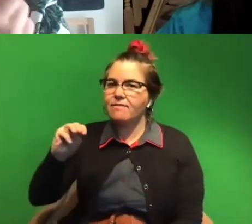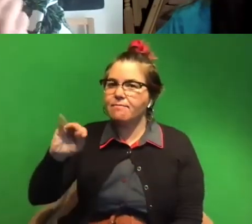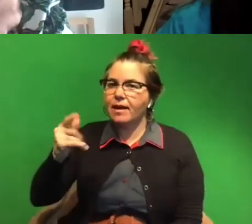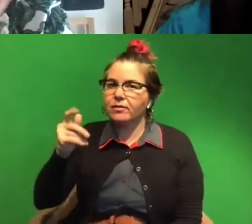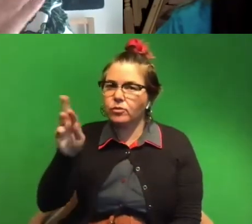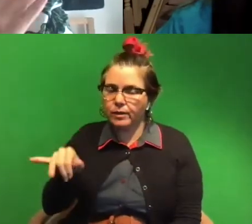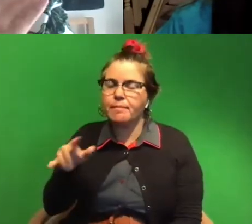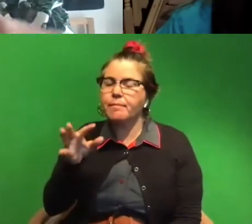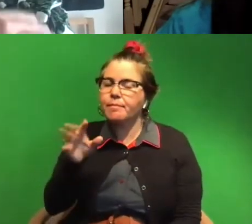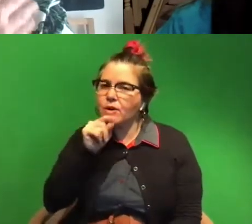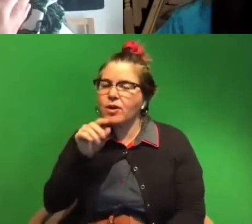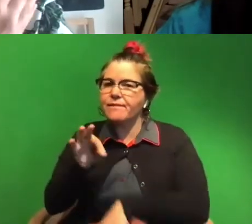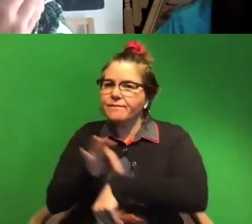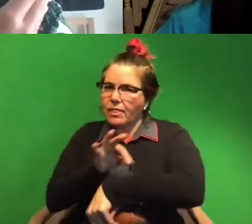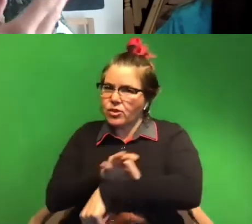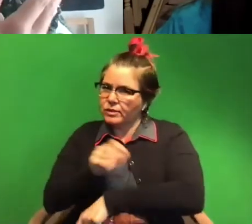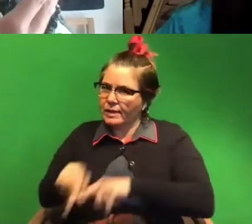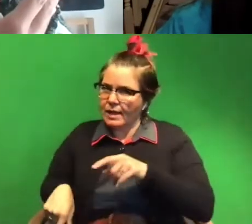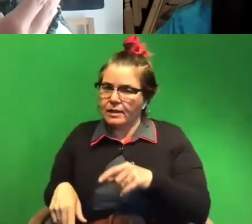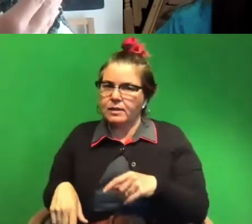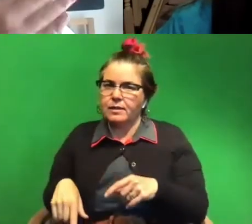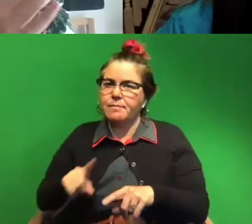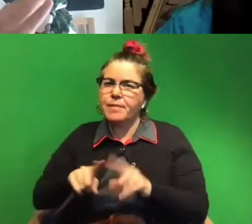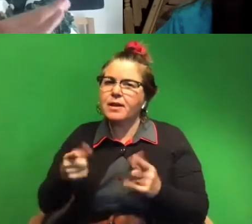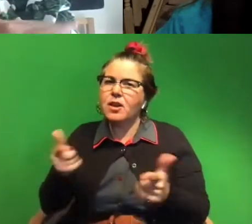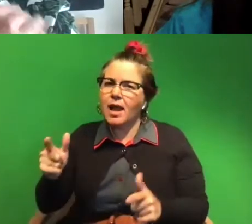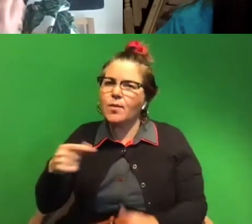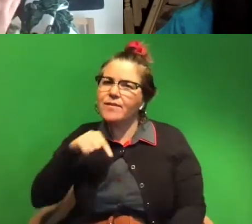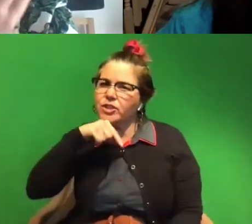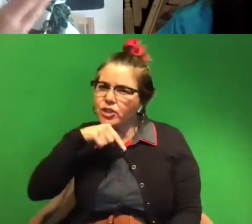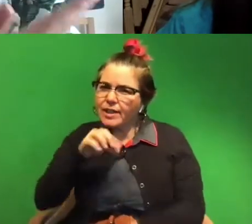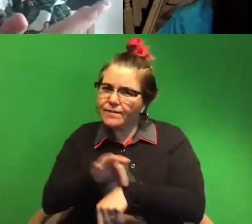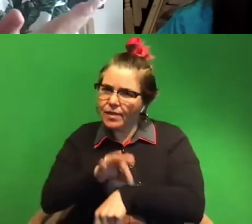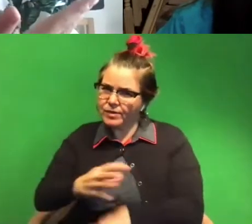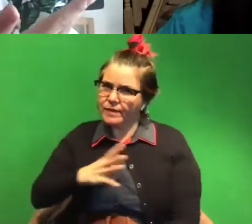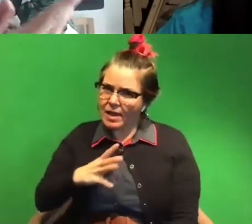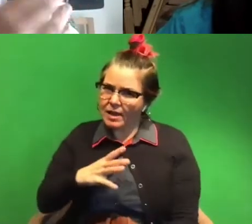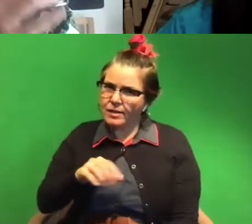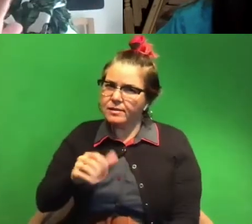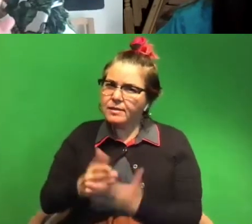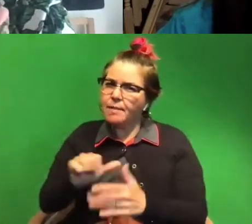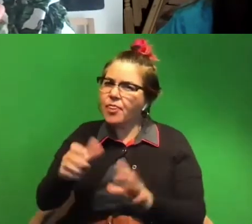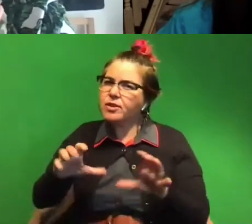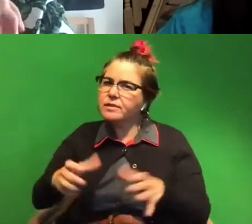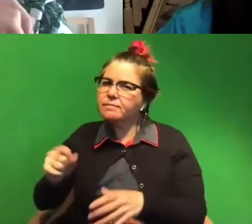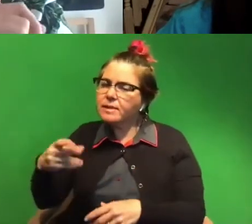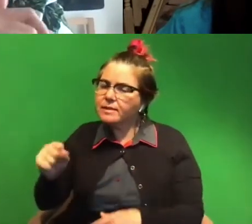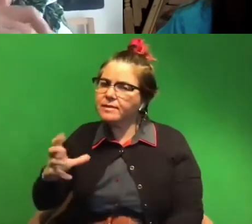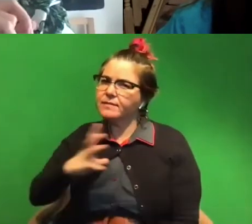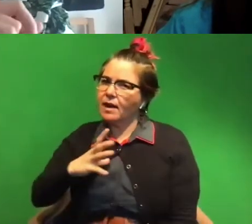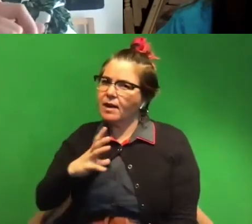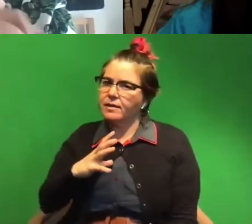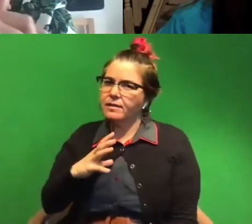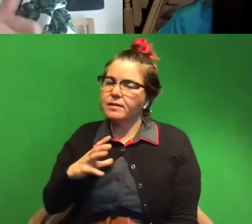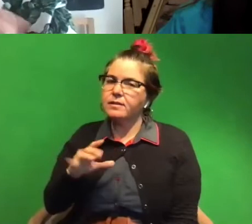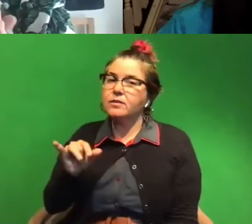feathers, but you're allowed to have turkey, and you're allowed to have some other species. So if you want